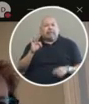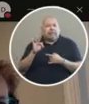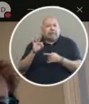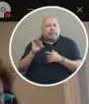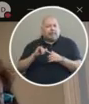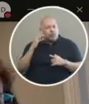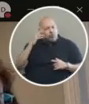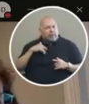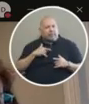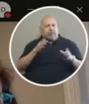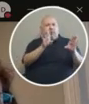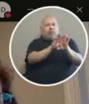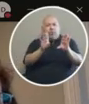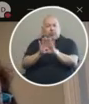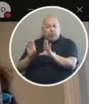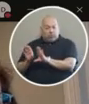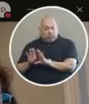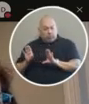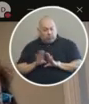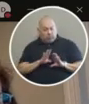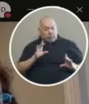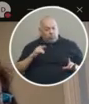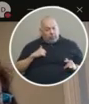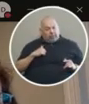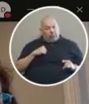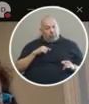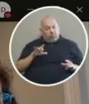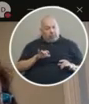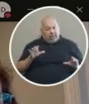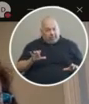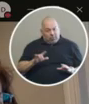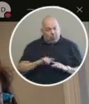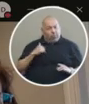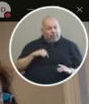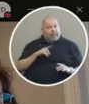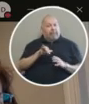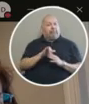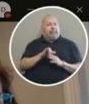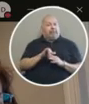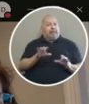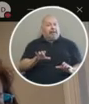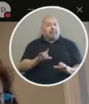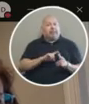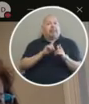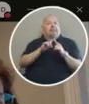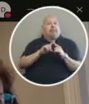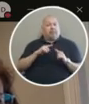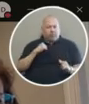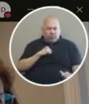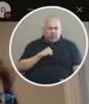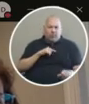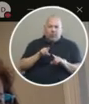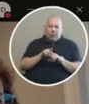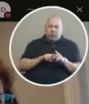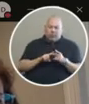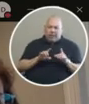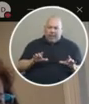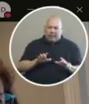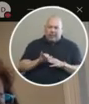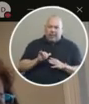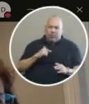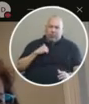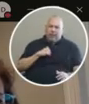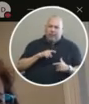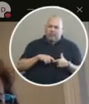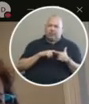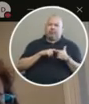So when those things were taking place and we took those actions, then we also took actions that we need